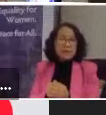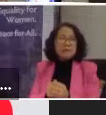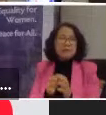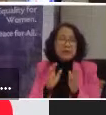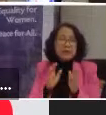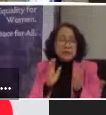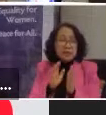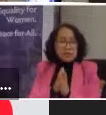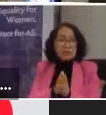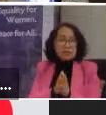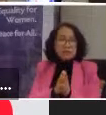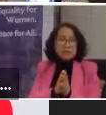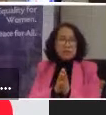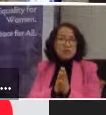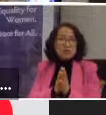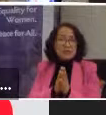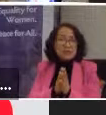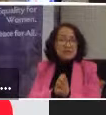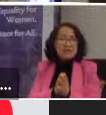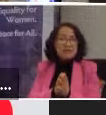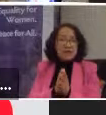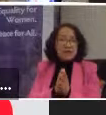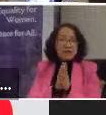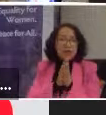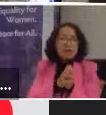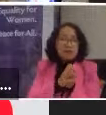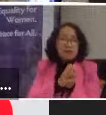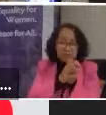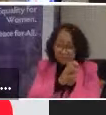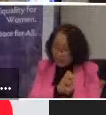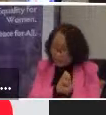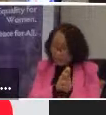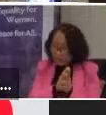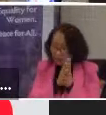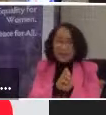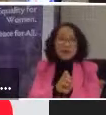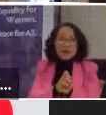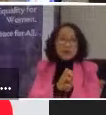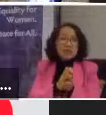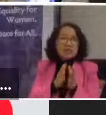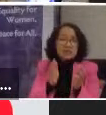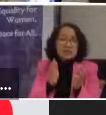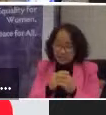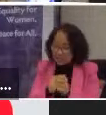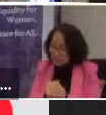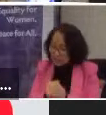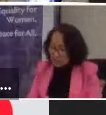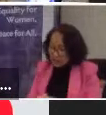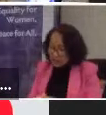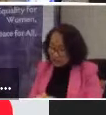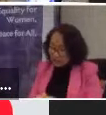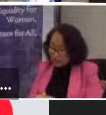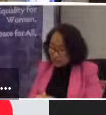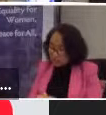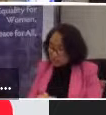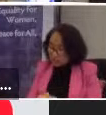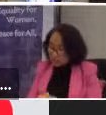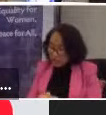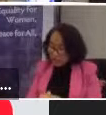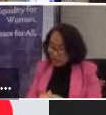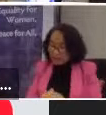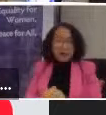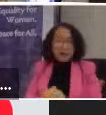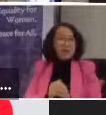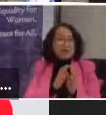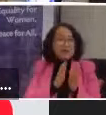this initiative to incentivize and honor your fellow journalists and media